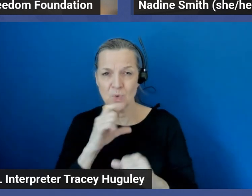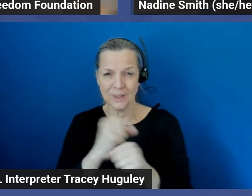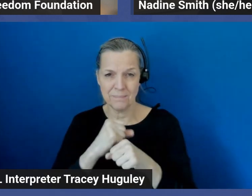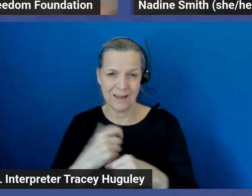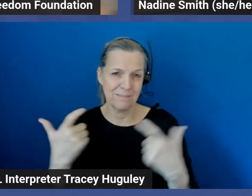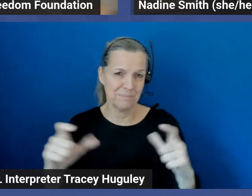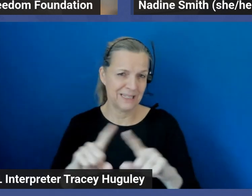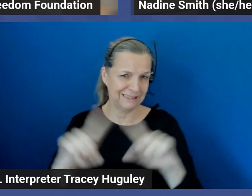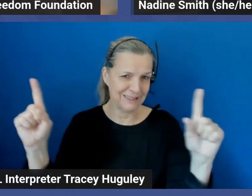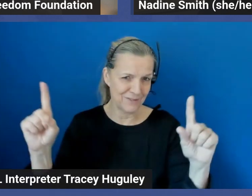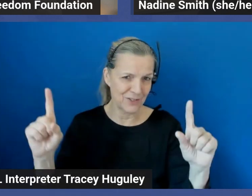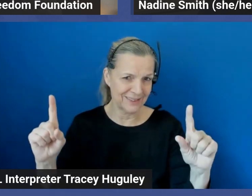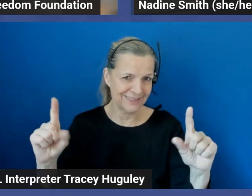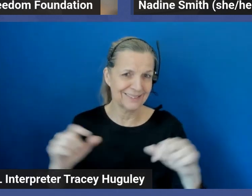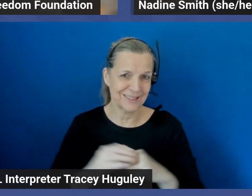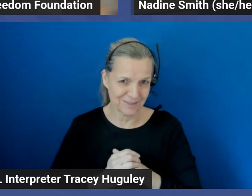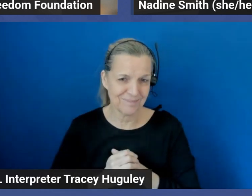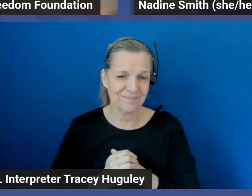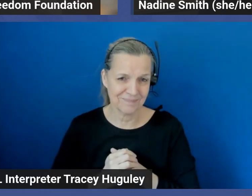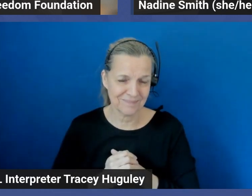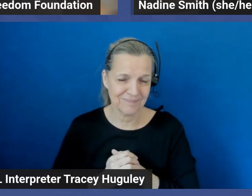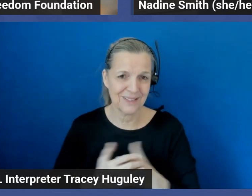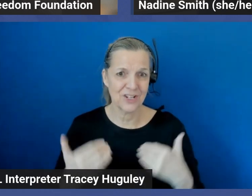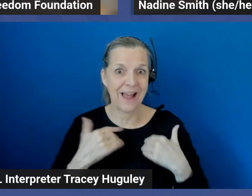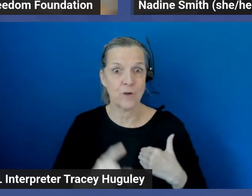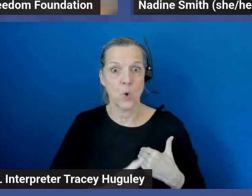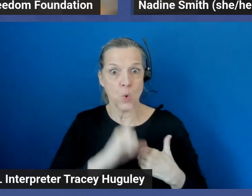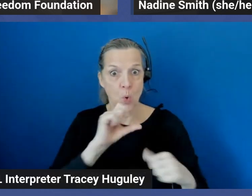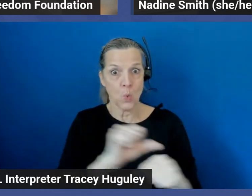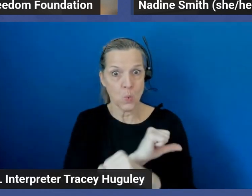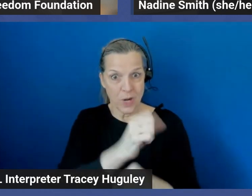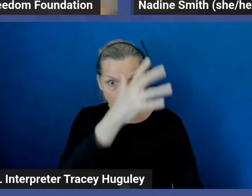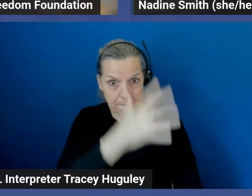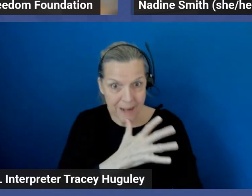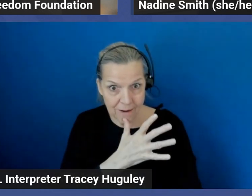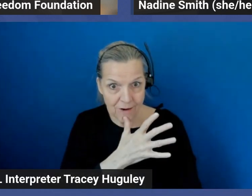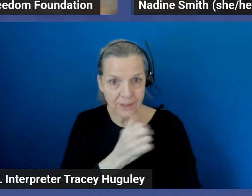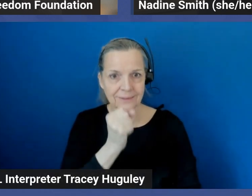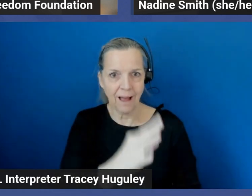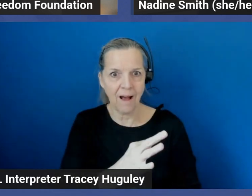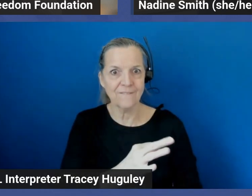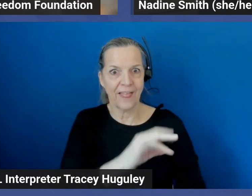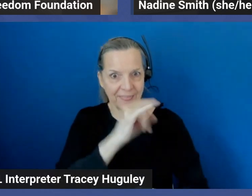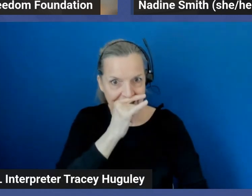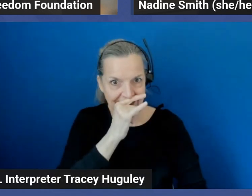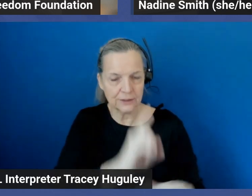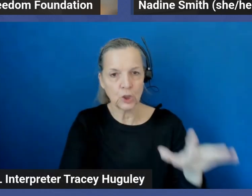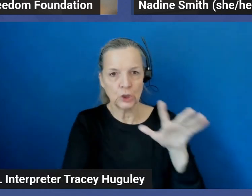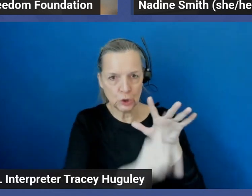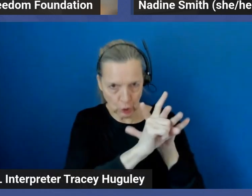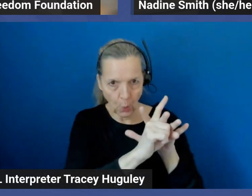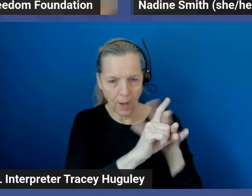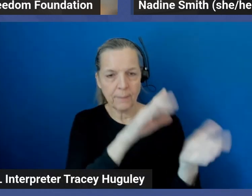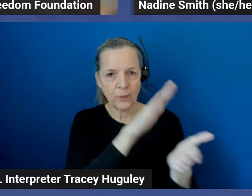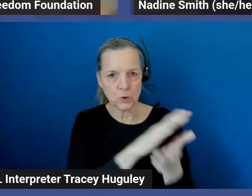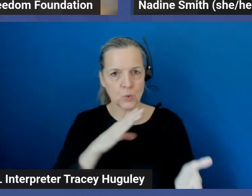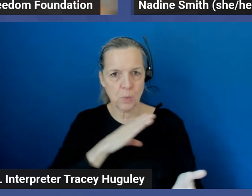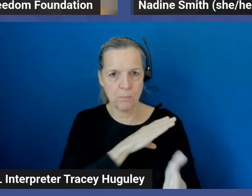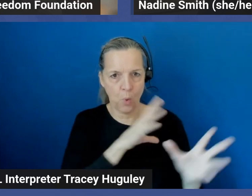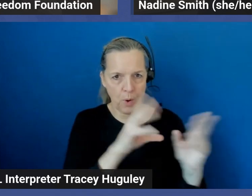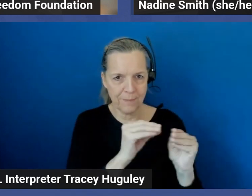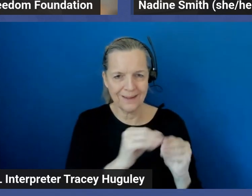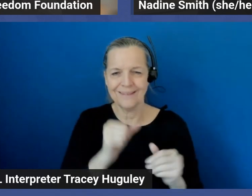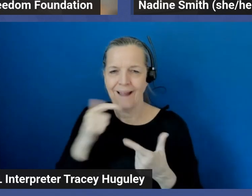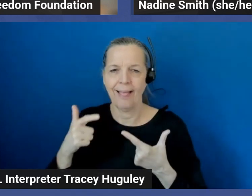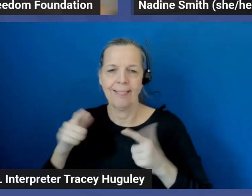the difference in the world to have real parents of kids in public schools show up at school board meetings and not let the